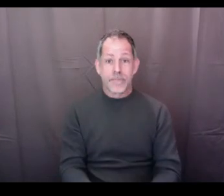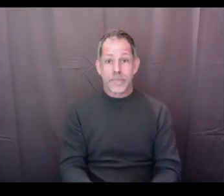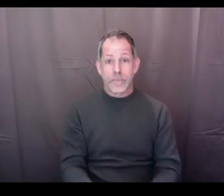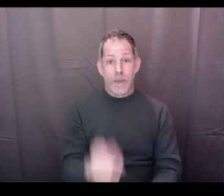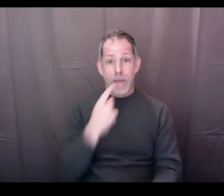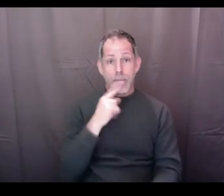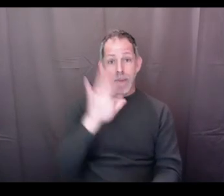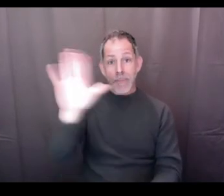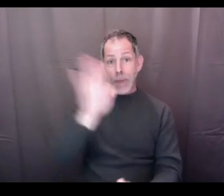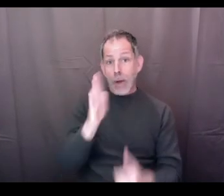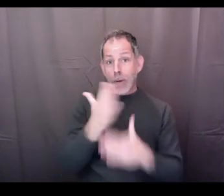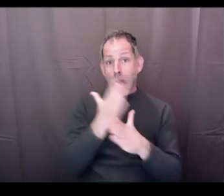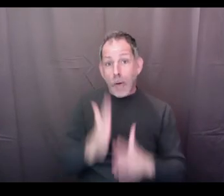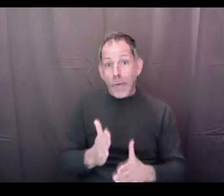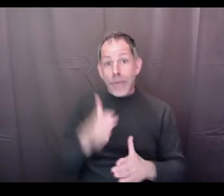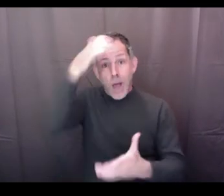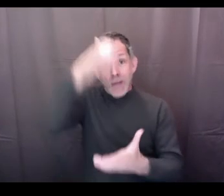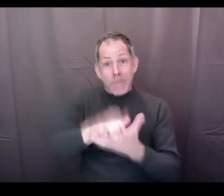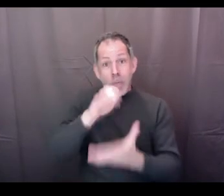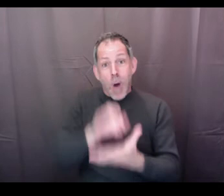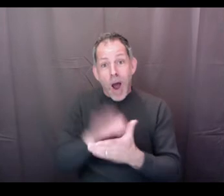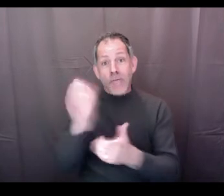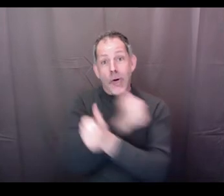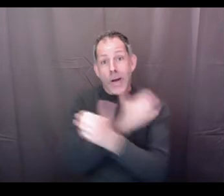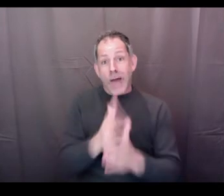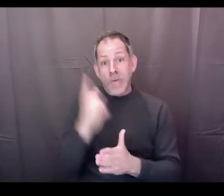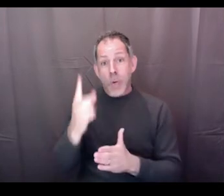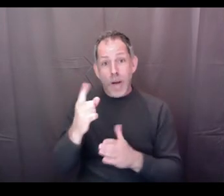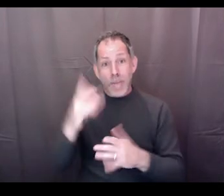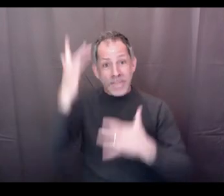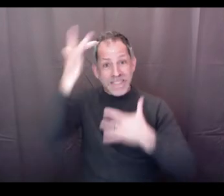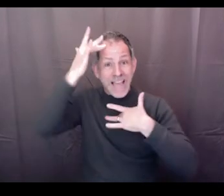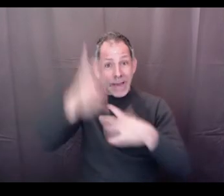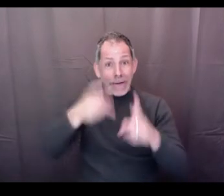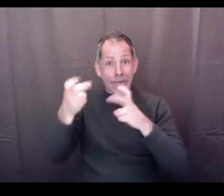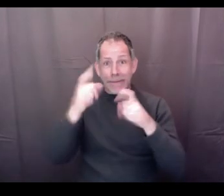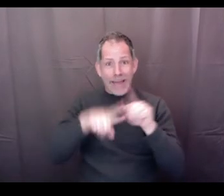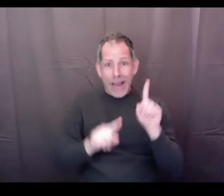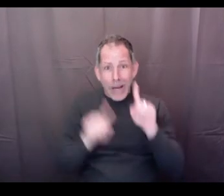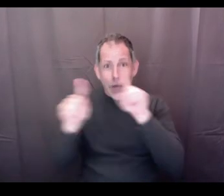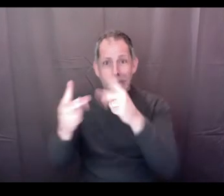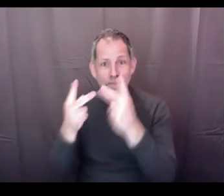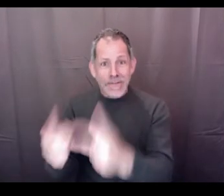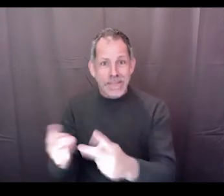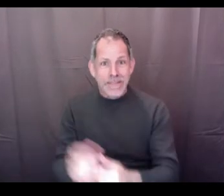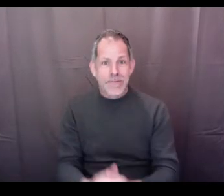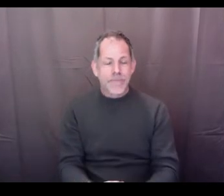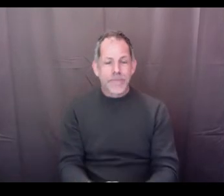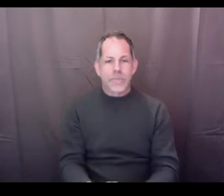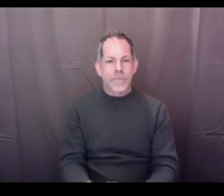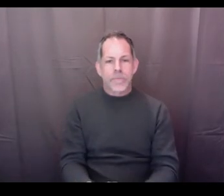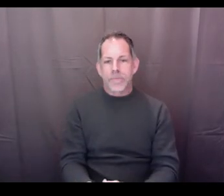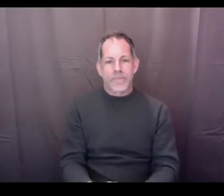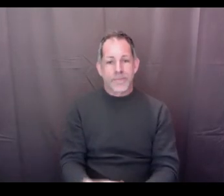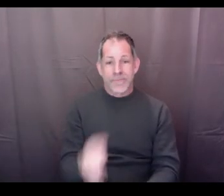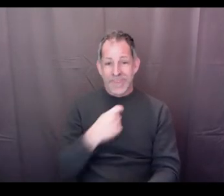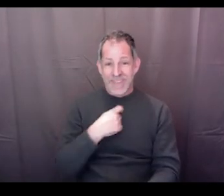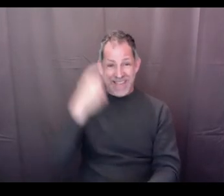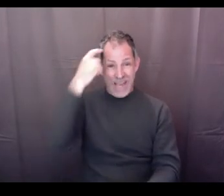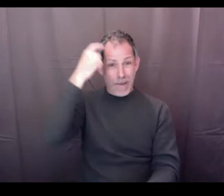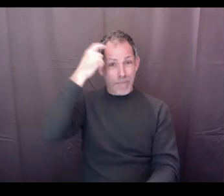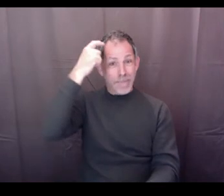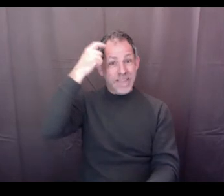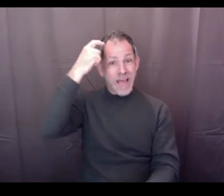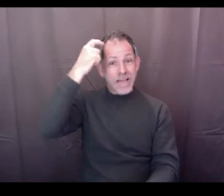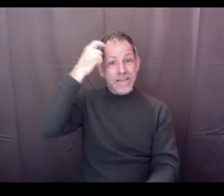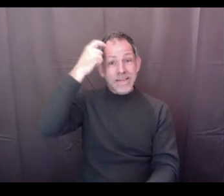getting sick, a fear of a global financial meltdown, a fear of uncertain future, and our brains are not really